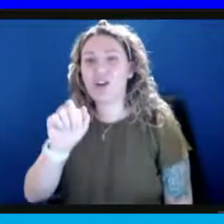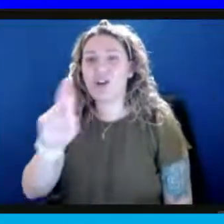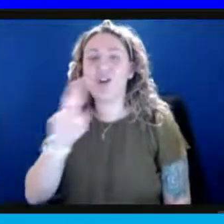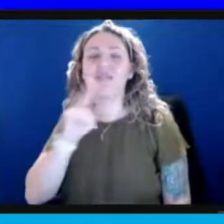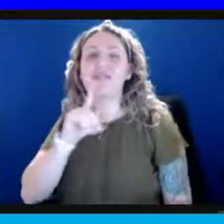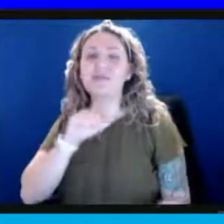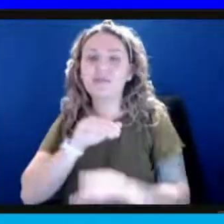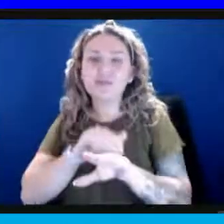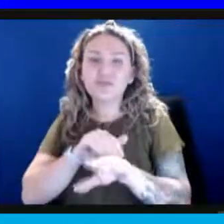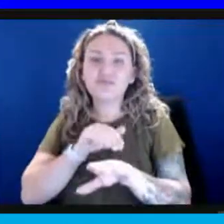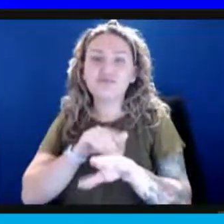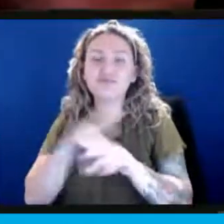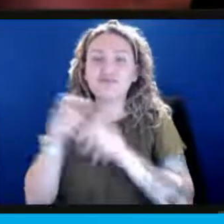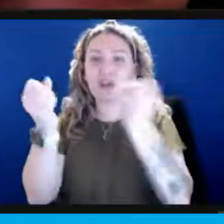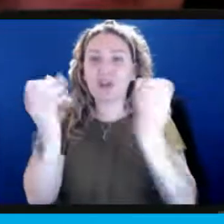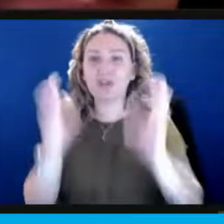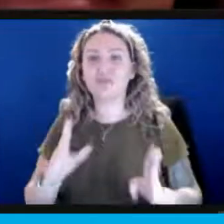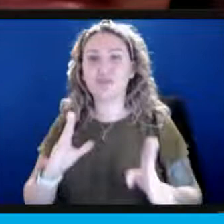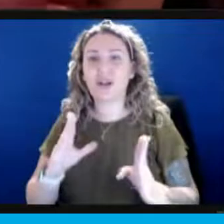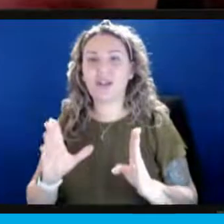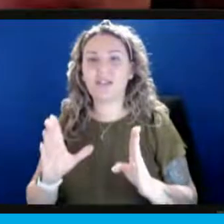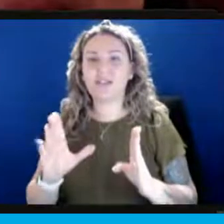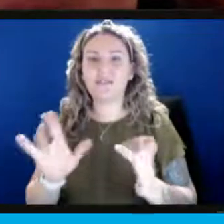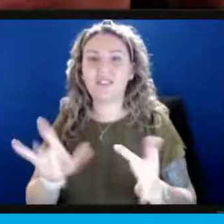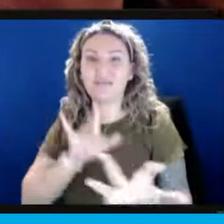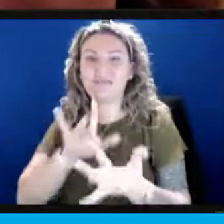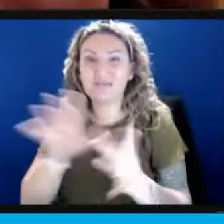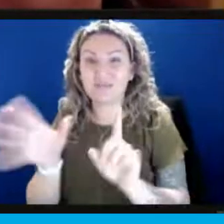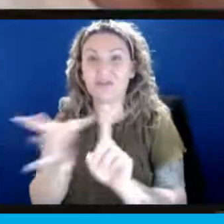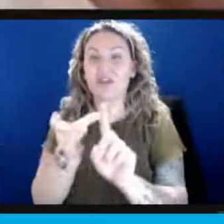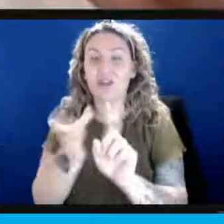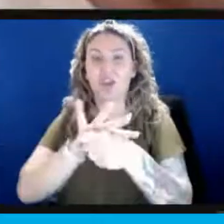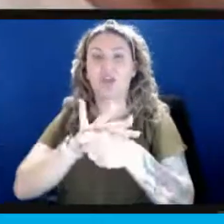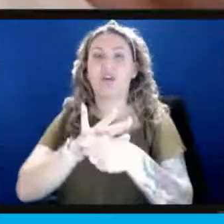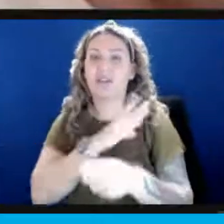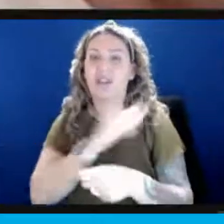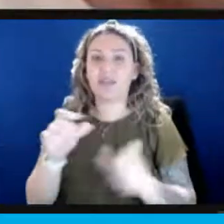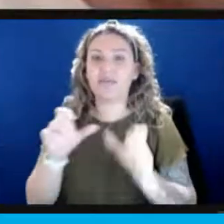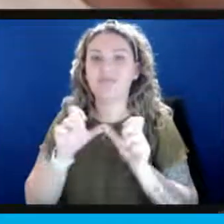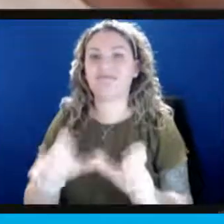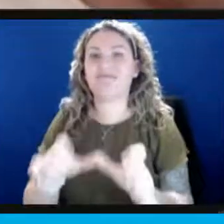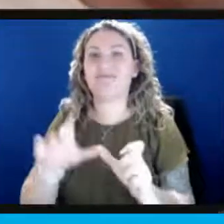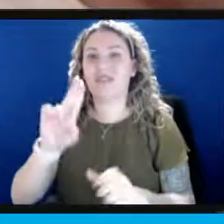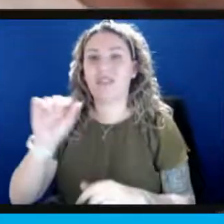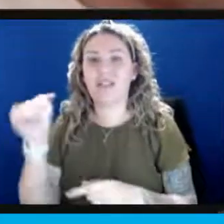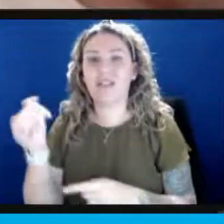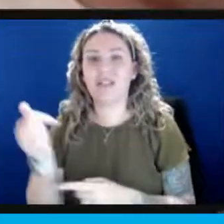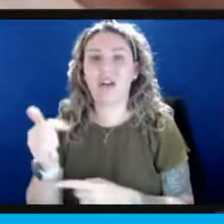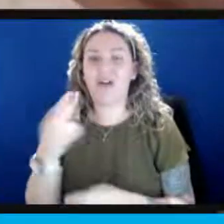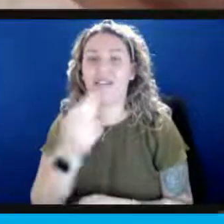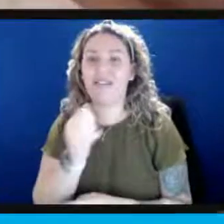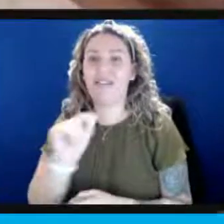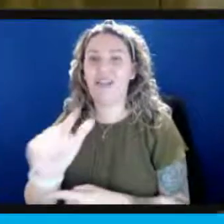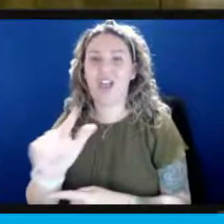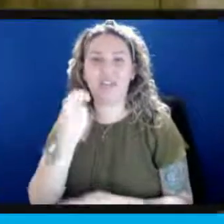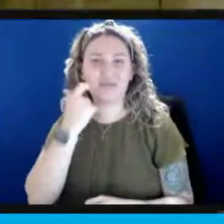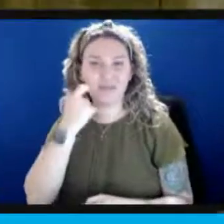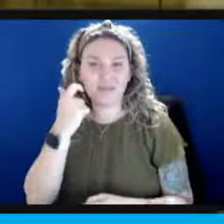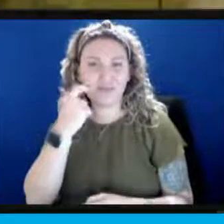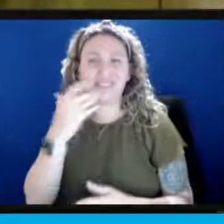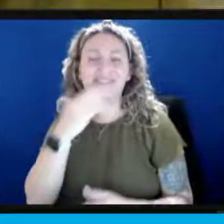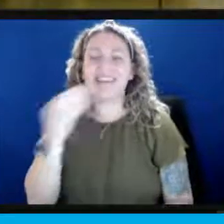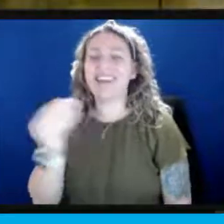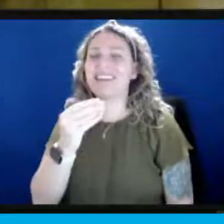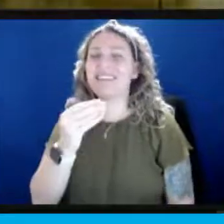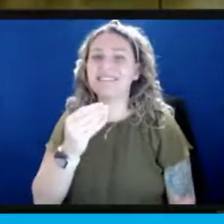in the pandemic and has suffered many long-haul symptoms since. We will recount his most recent visit in a special encore episode.